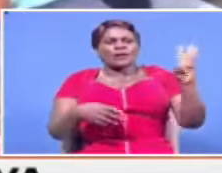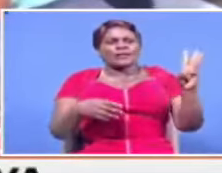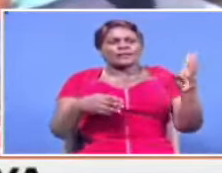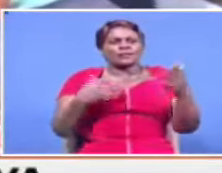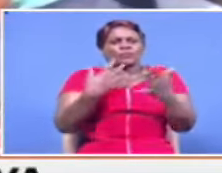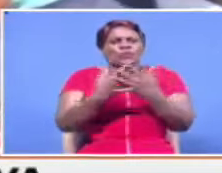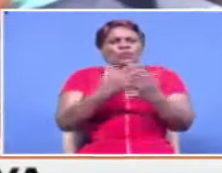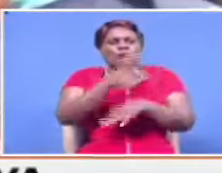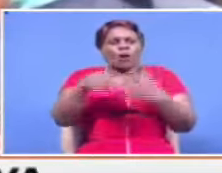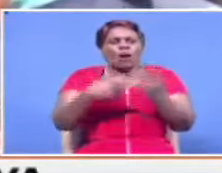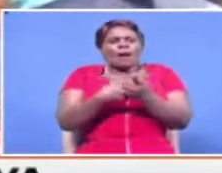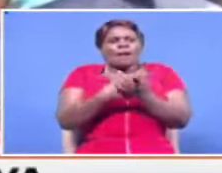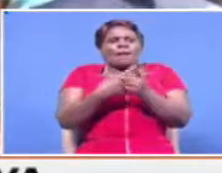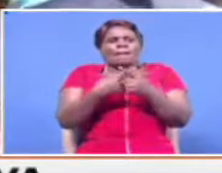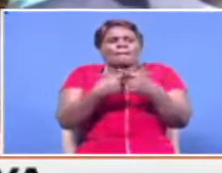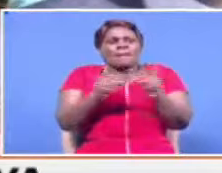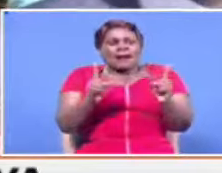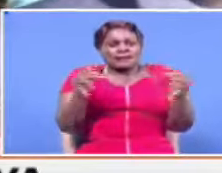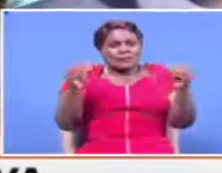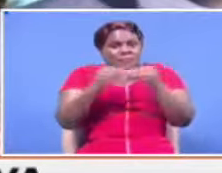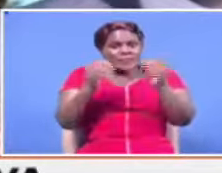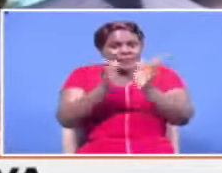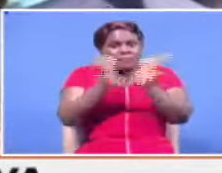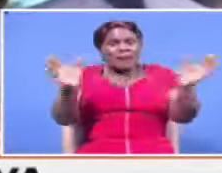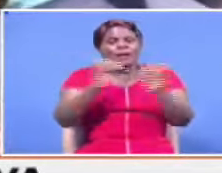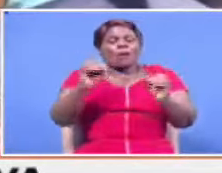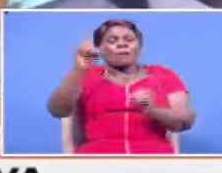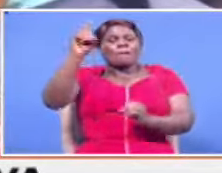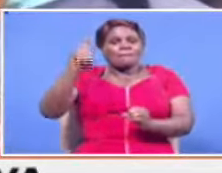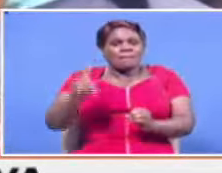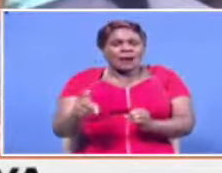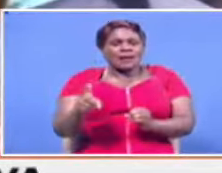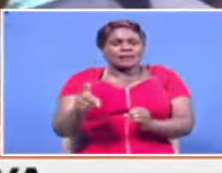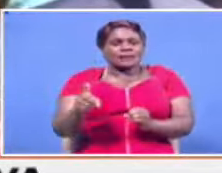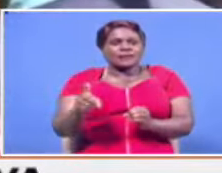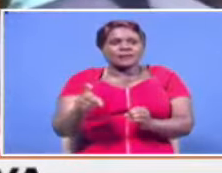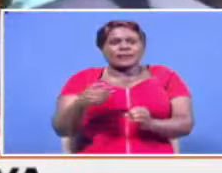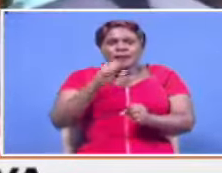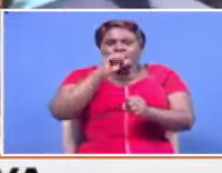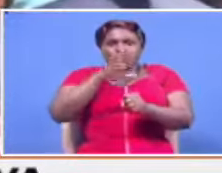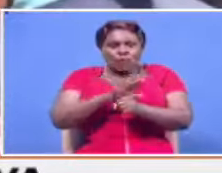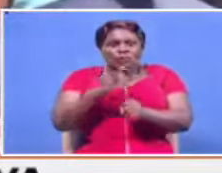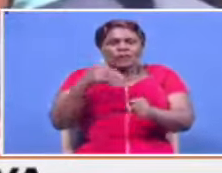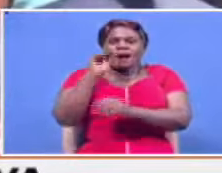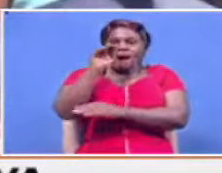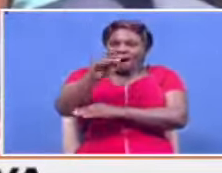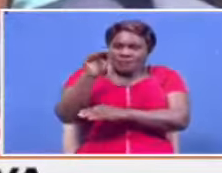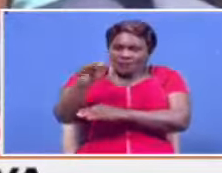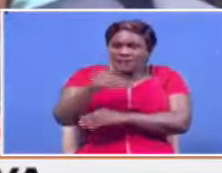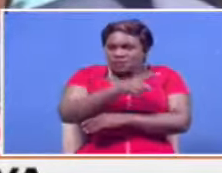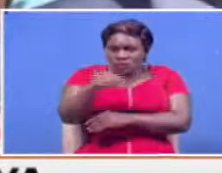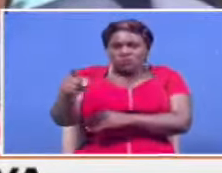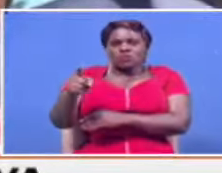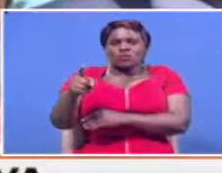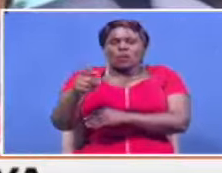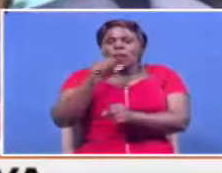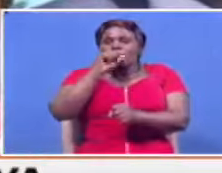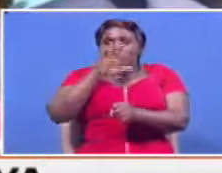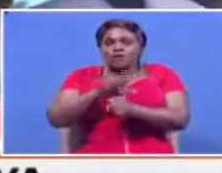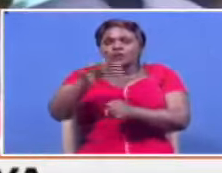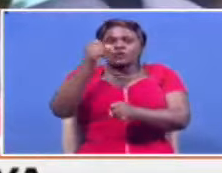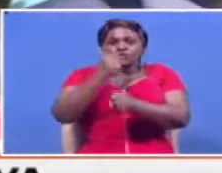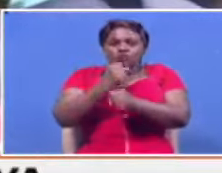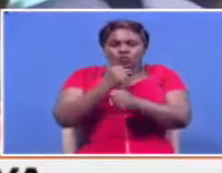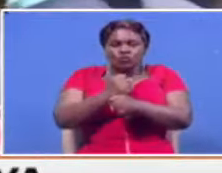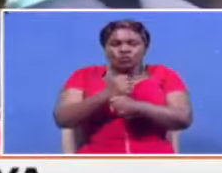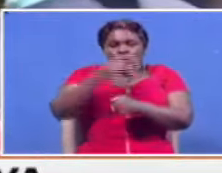everybody up. But for as long as you're going to meet Wananchi, you must be guaranteed that they will ask you questions about the promises you made